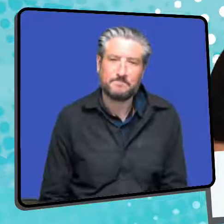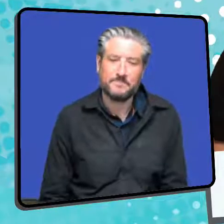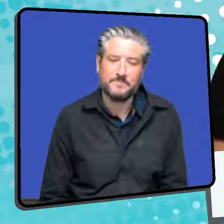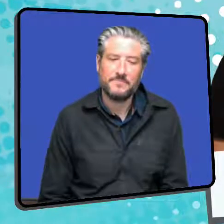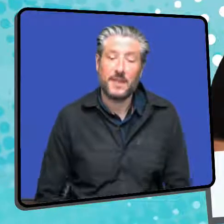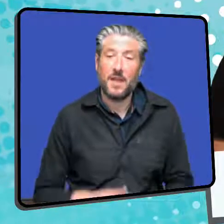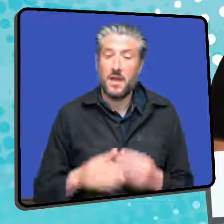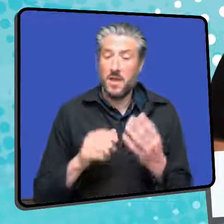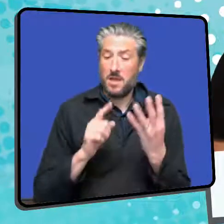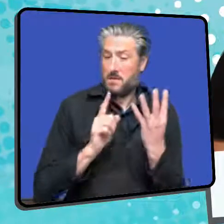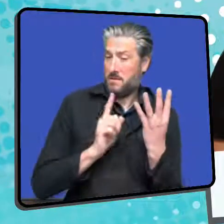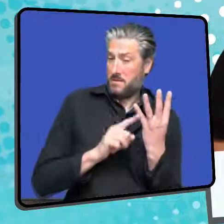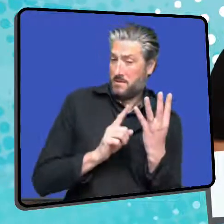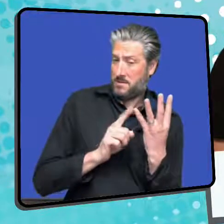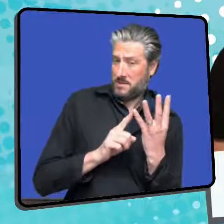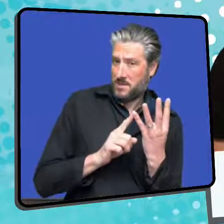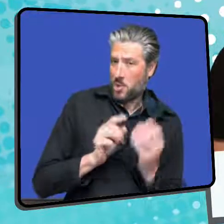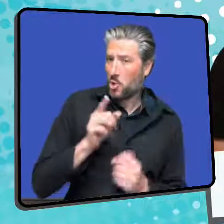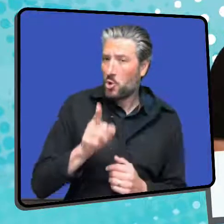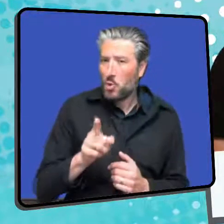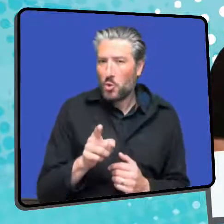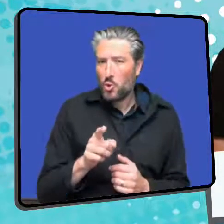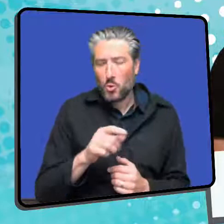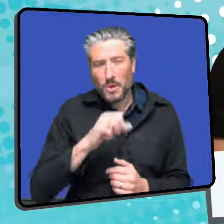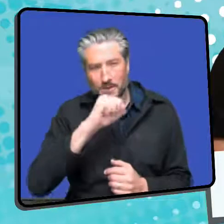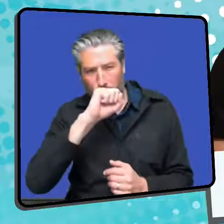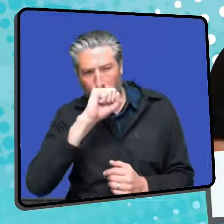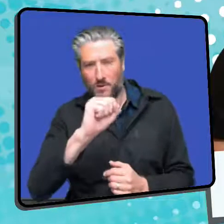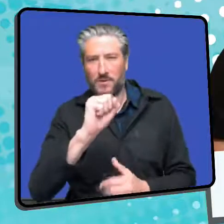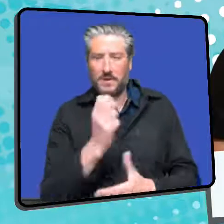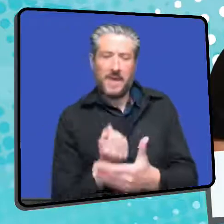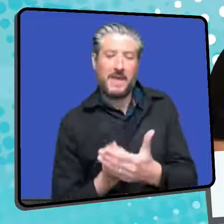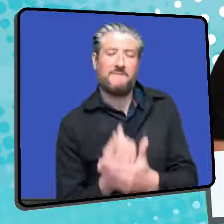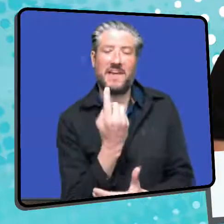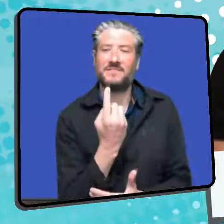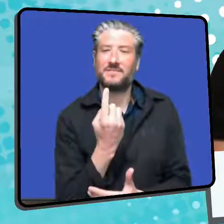one. Favorite event on the AI calendar?